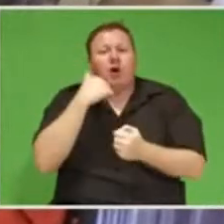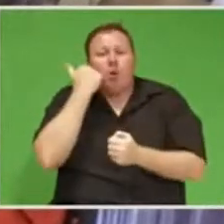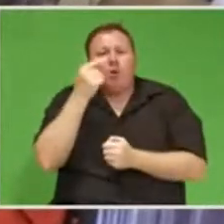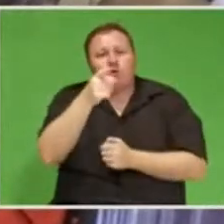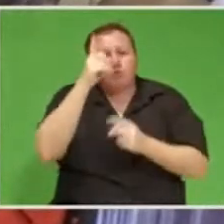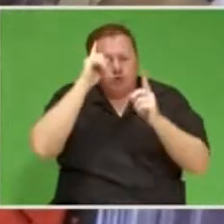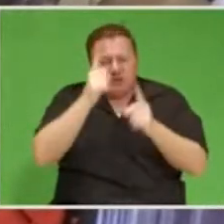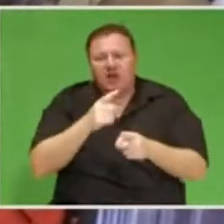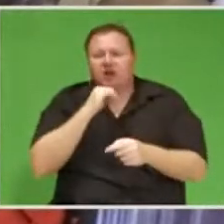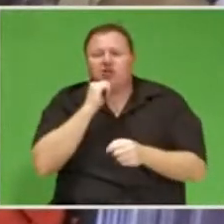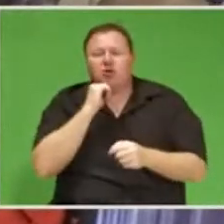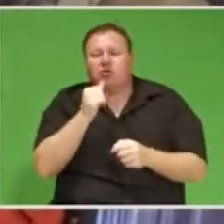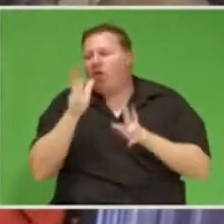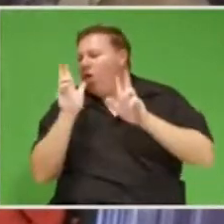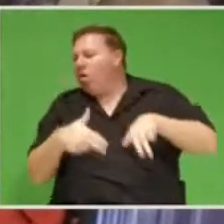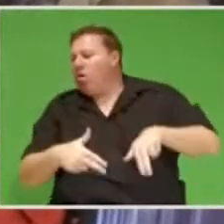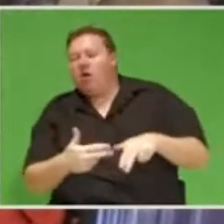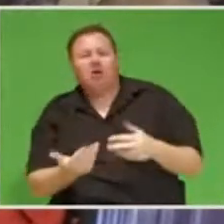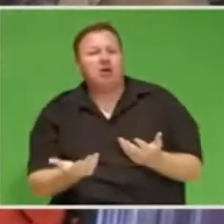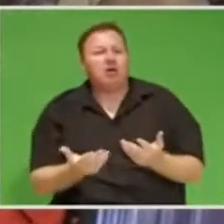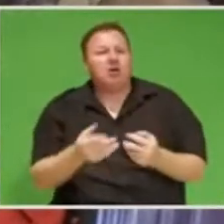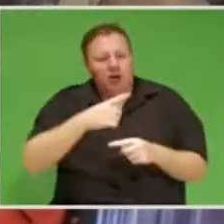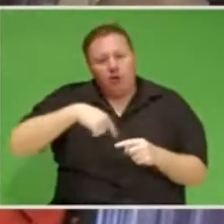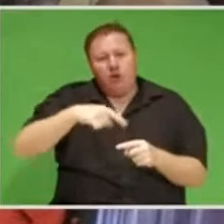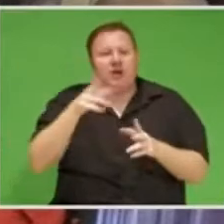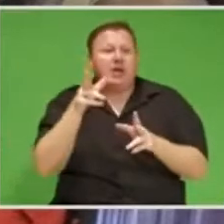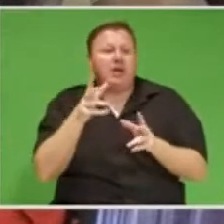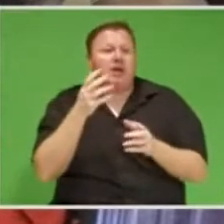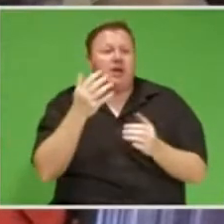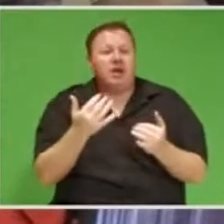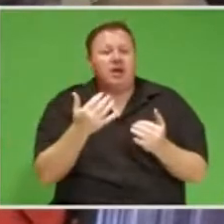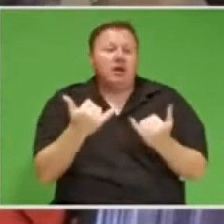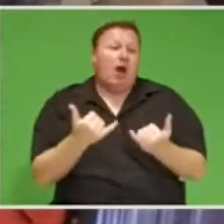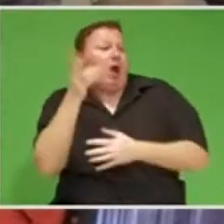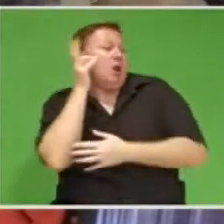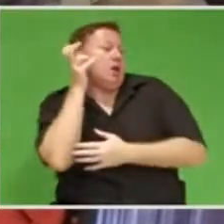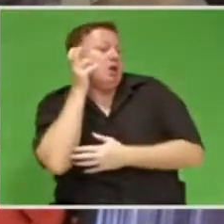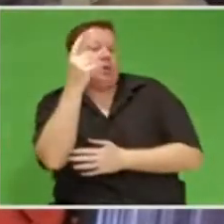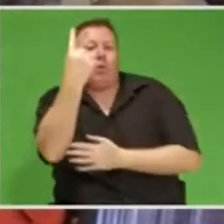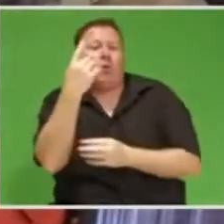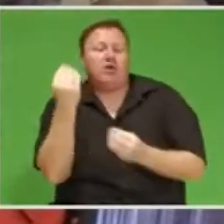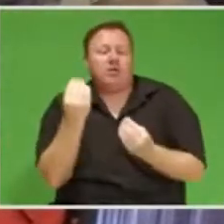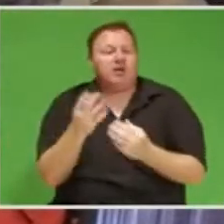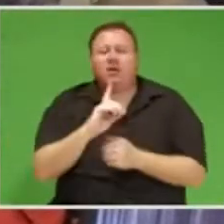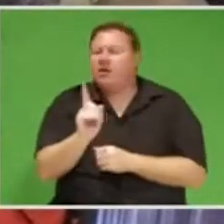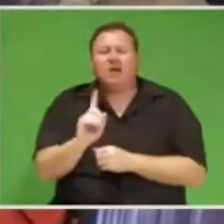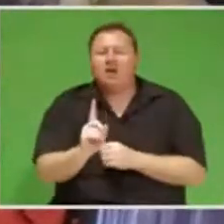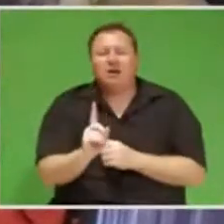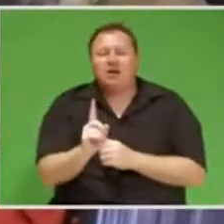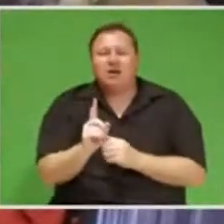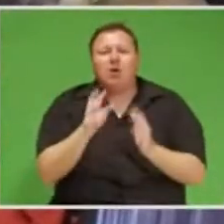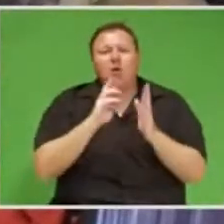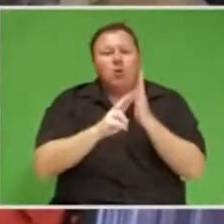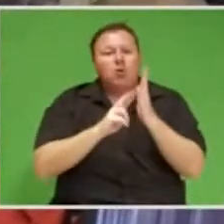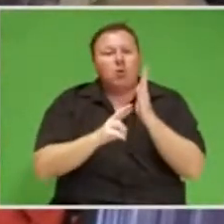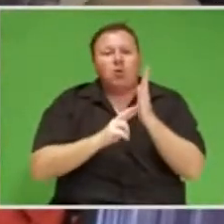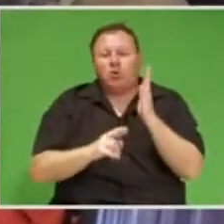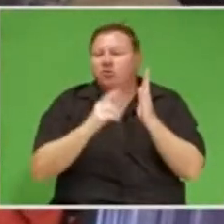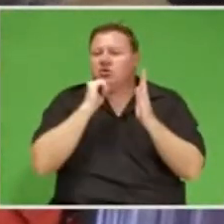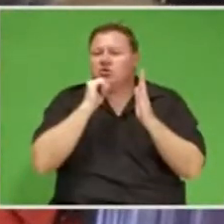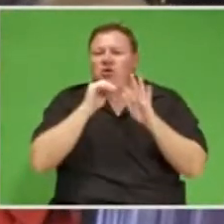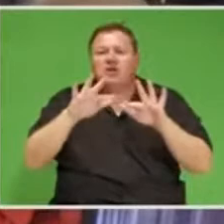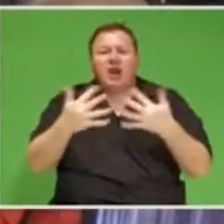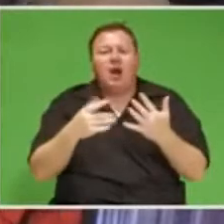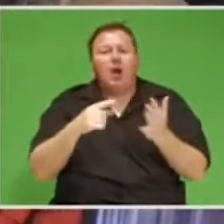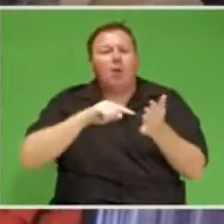and not just dismiss it on the basis that we are here to listen to one item only. The rules were not going to provide for point of